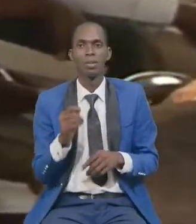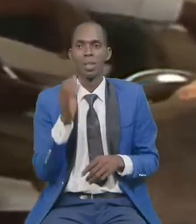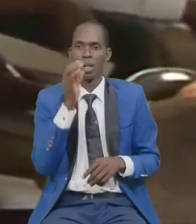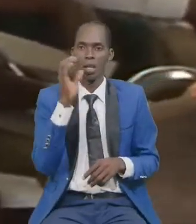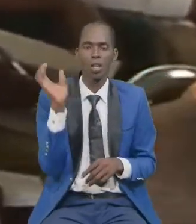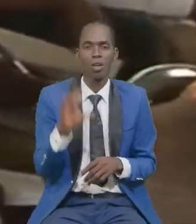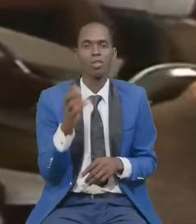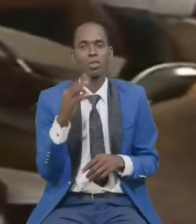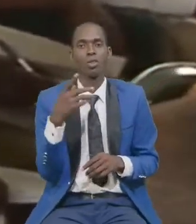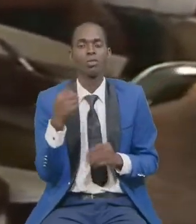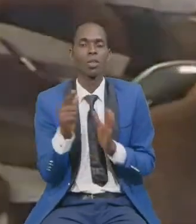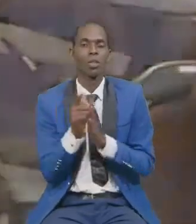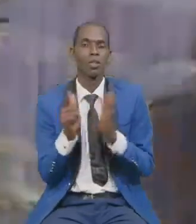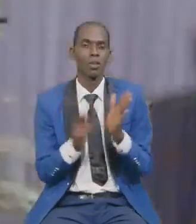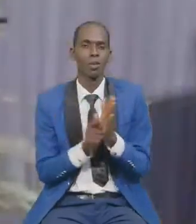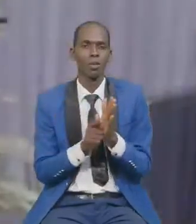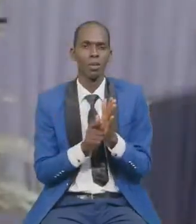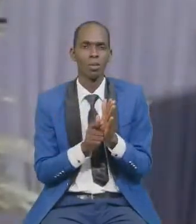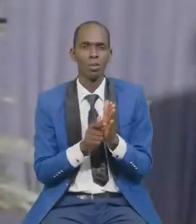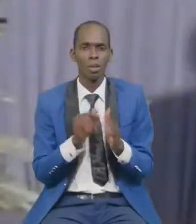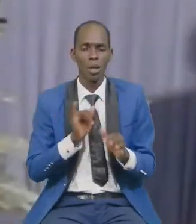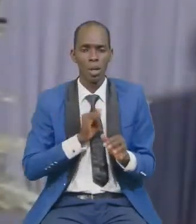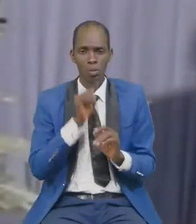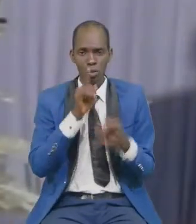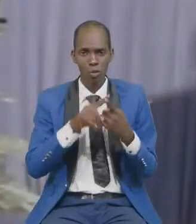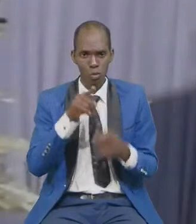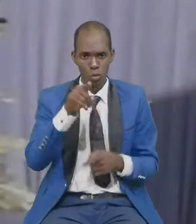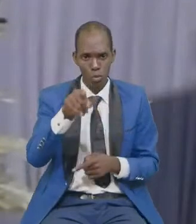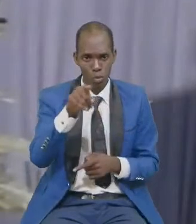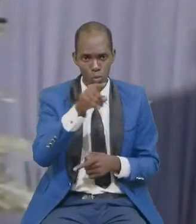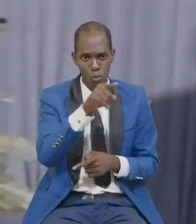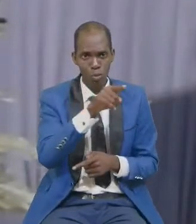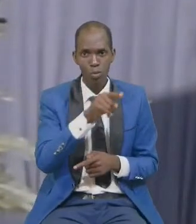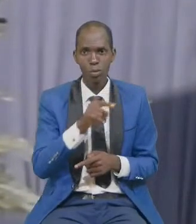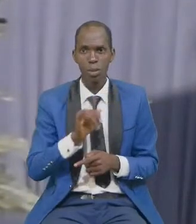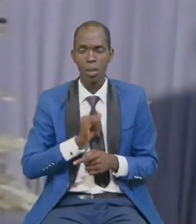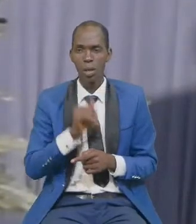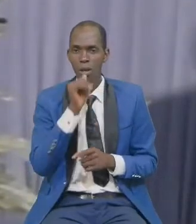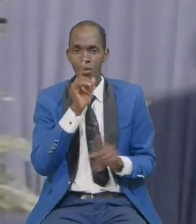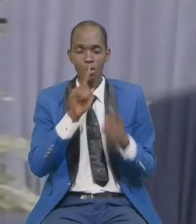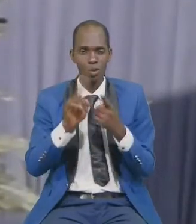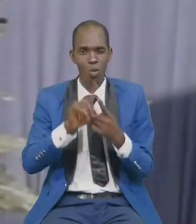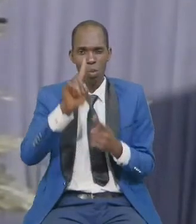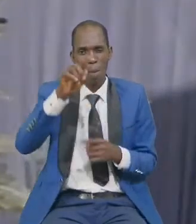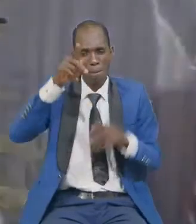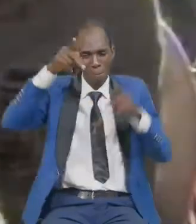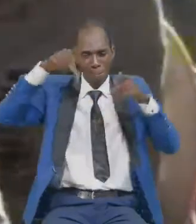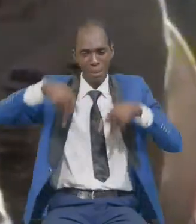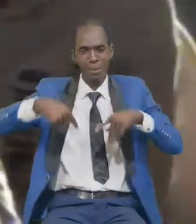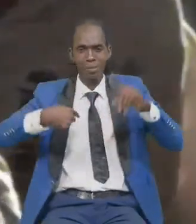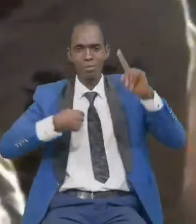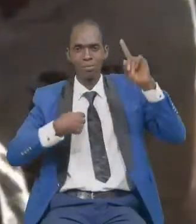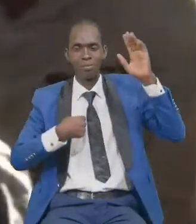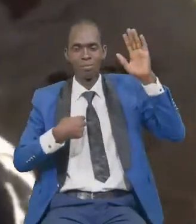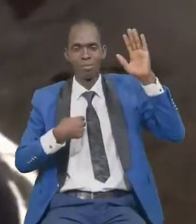law. I'm talking to somebody there. I'm talking to one particular person